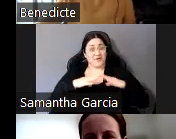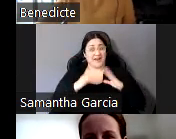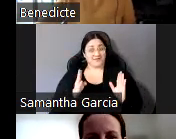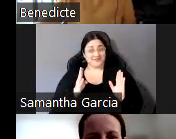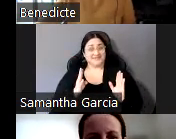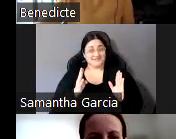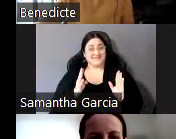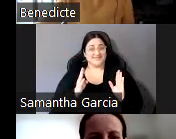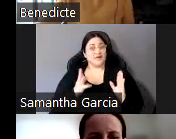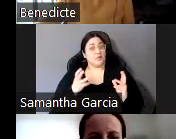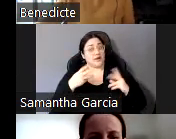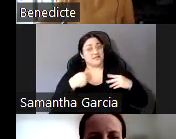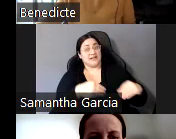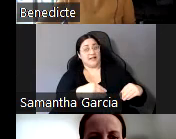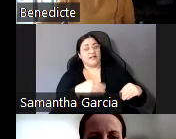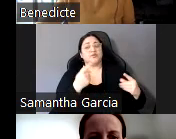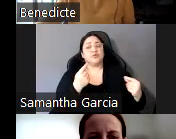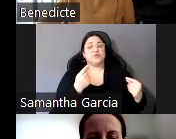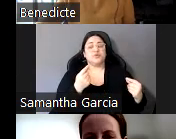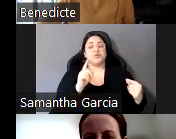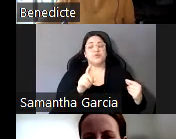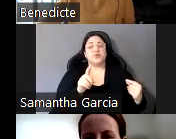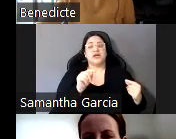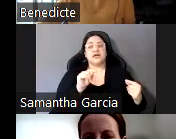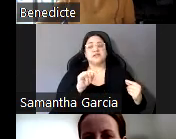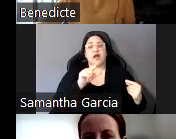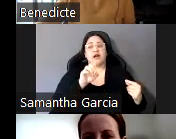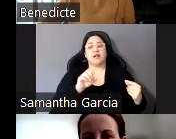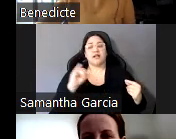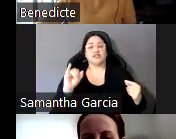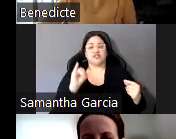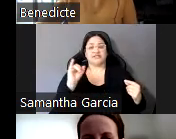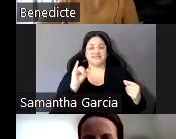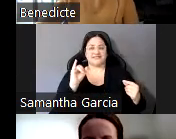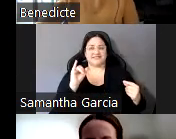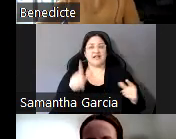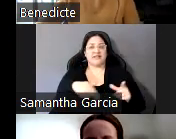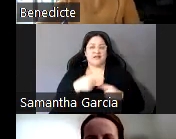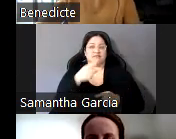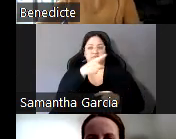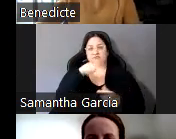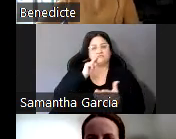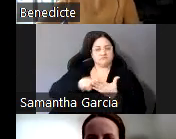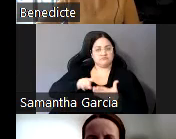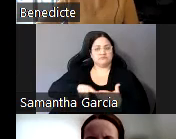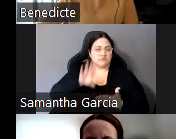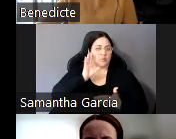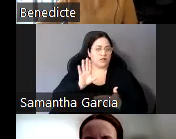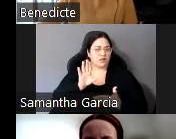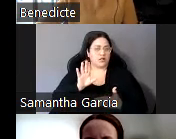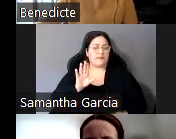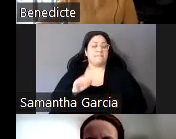and you're going to sell it, you can get title insurance, and then they'll do their due diligence through that method. But what's happening